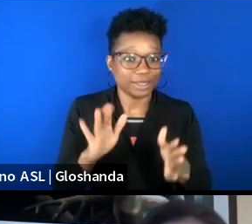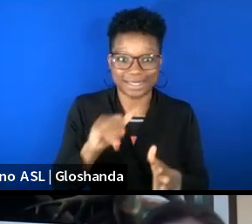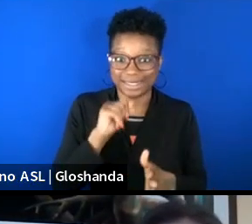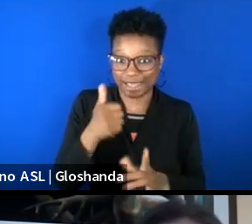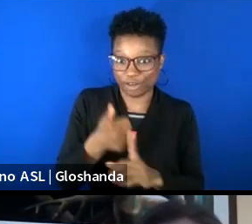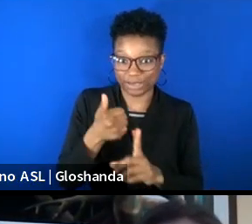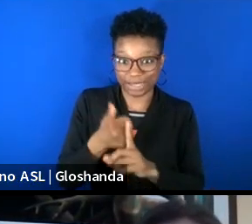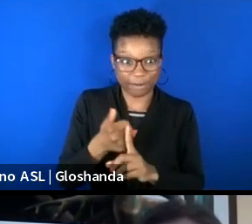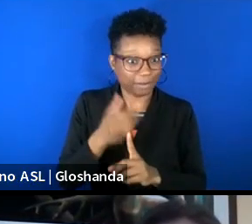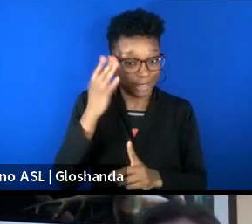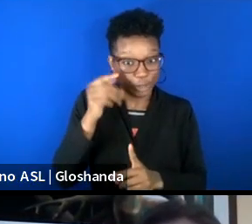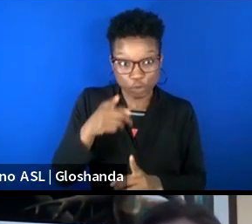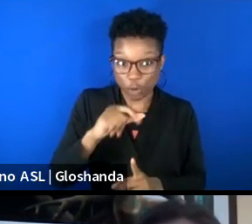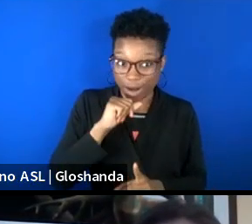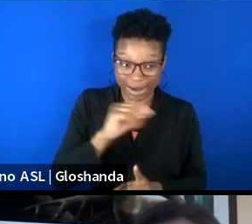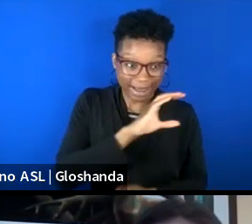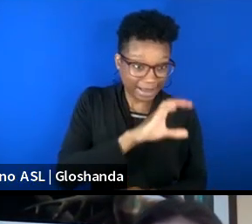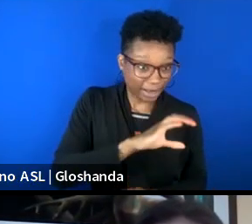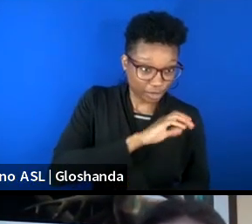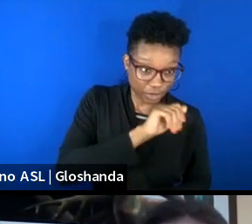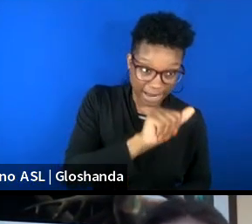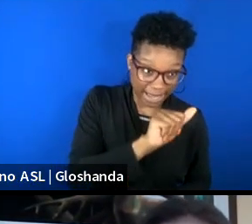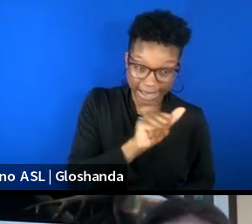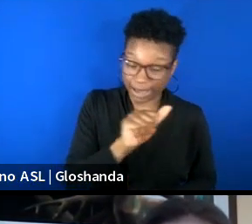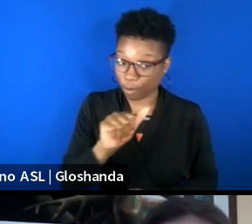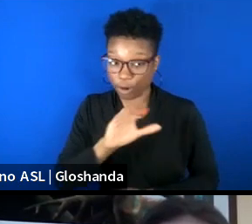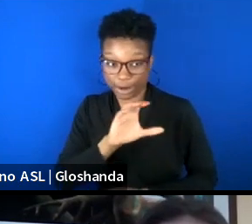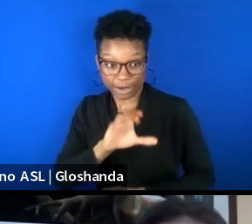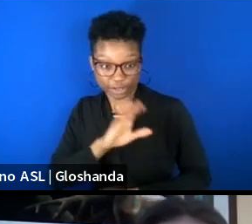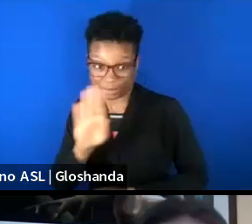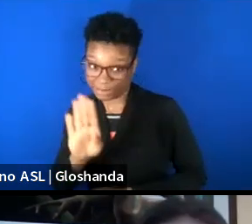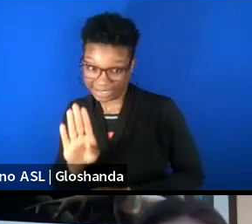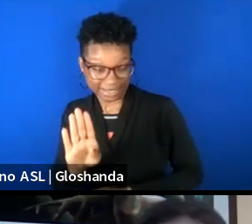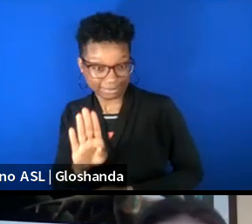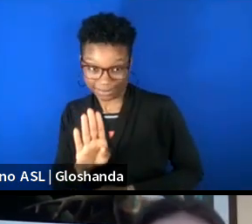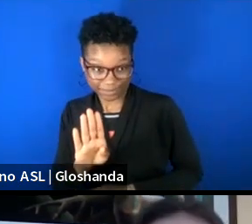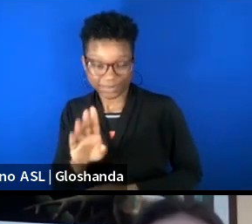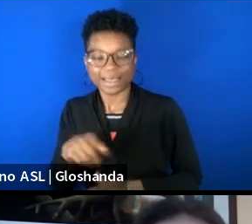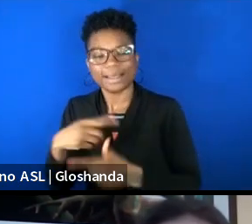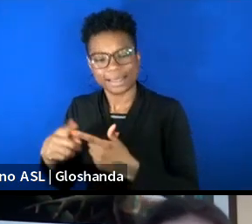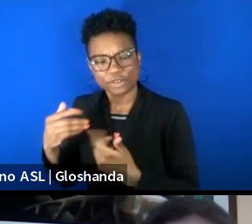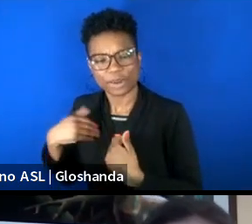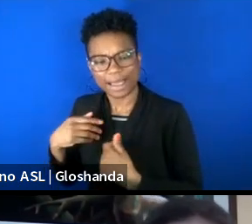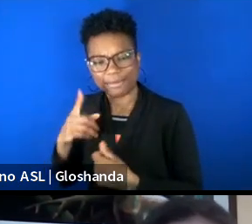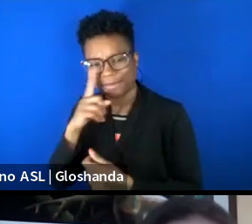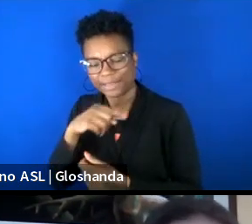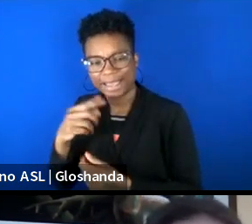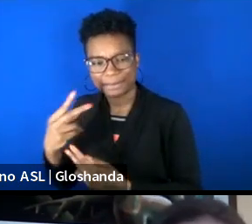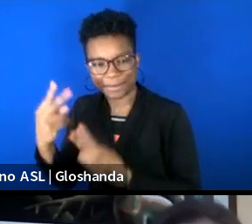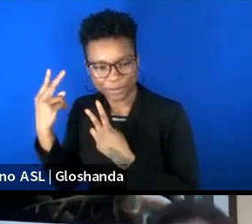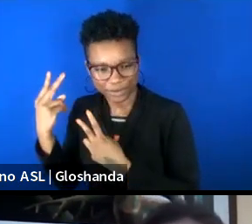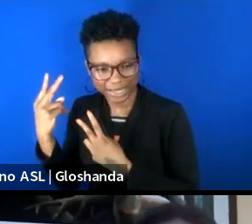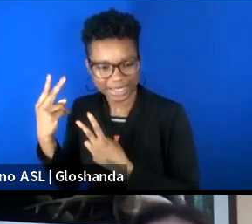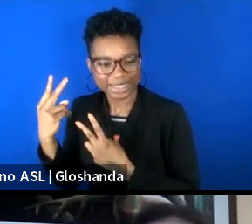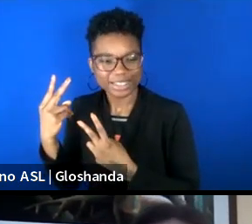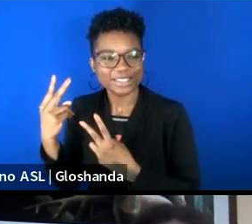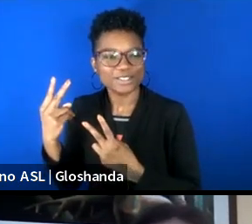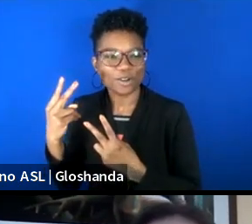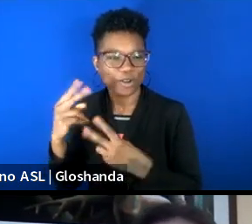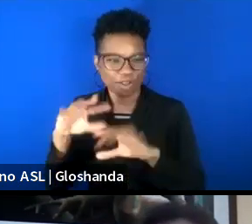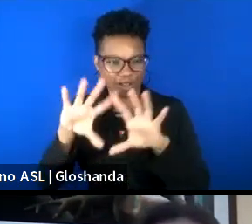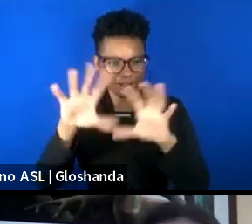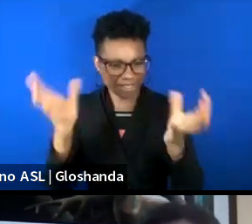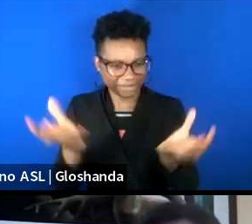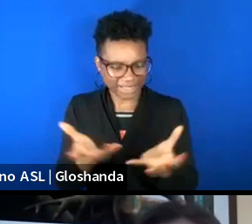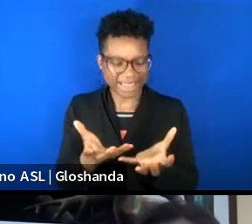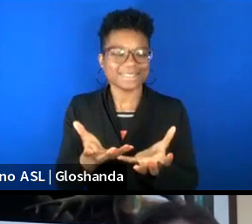character B. And then you have a fake memory in there. So that all of that is room for the imagination